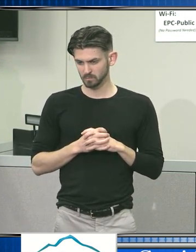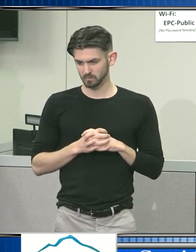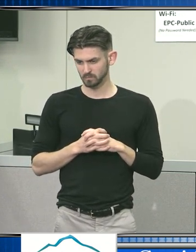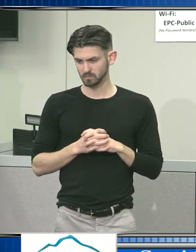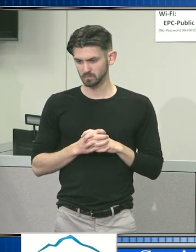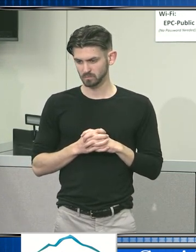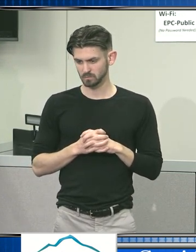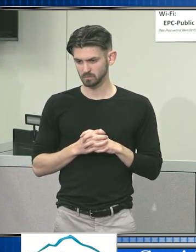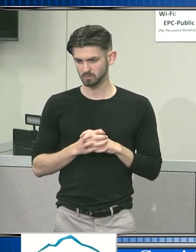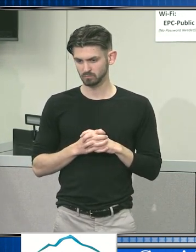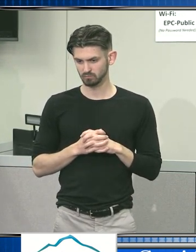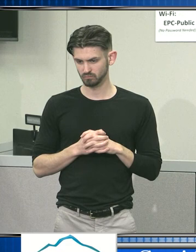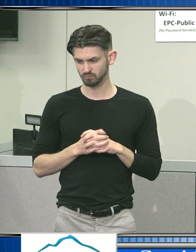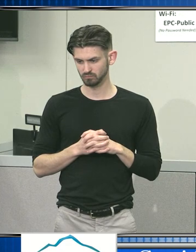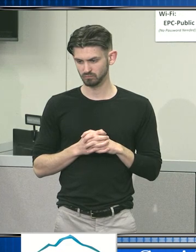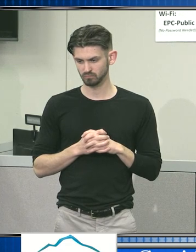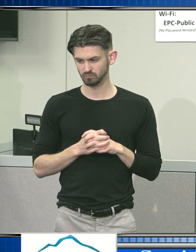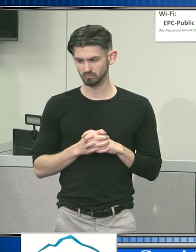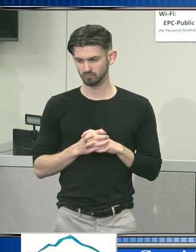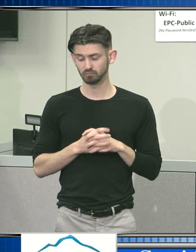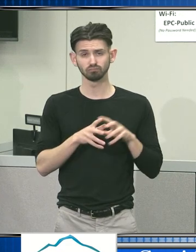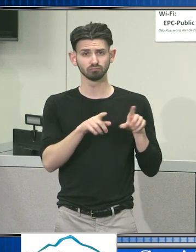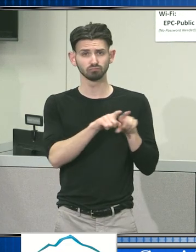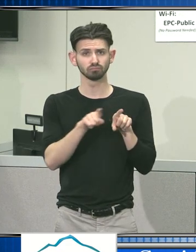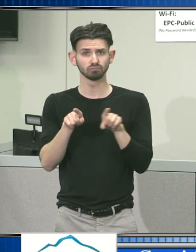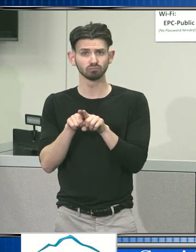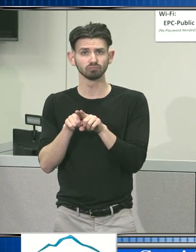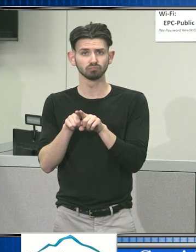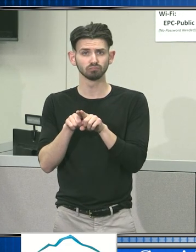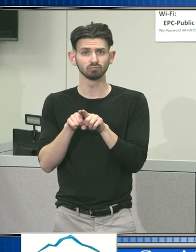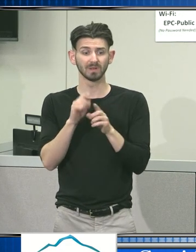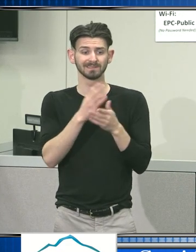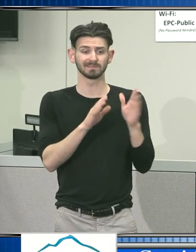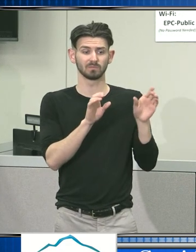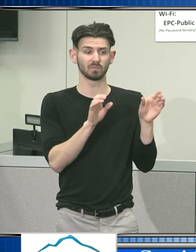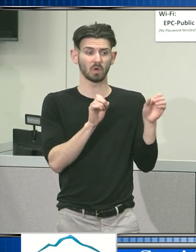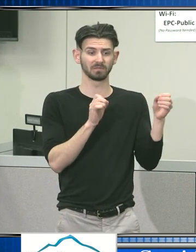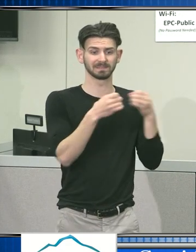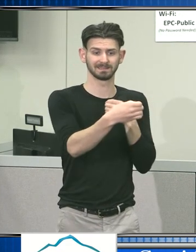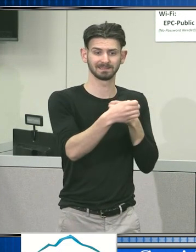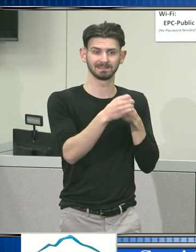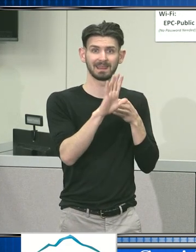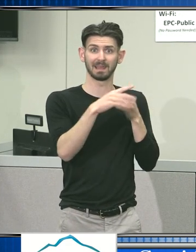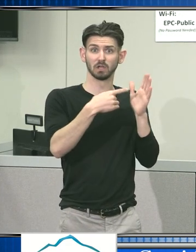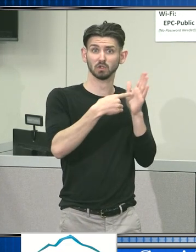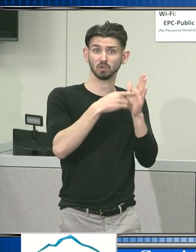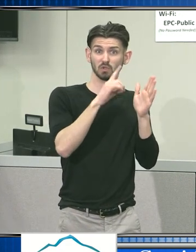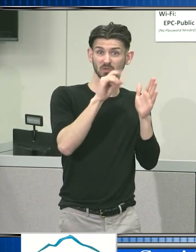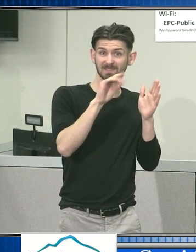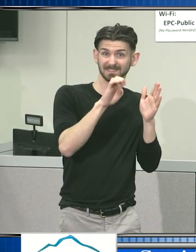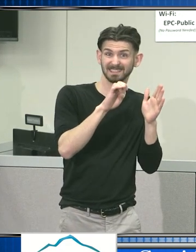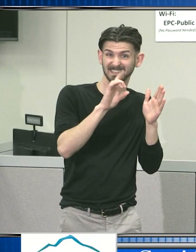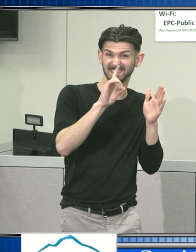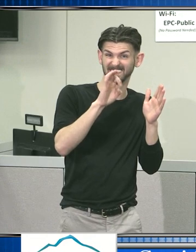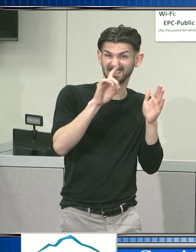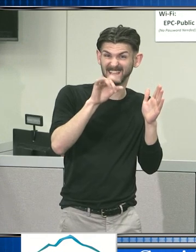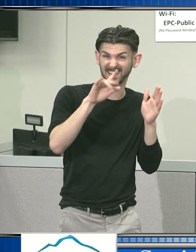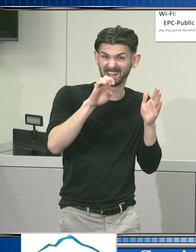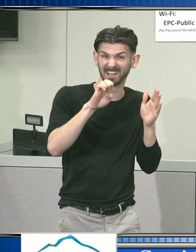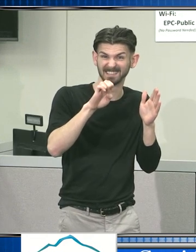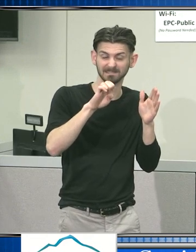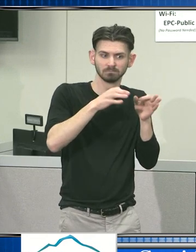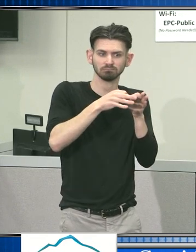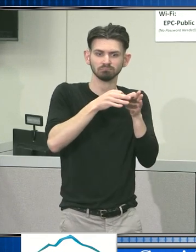In addition, some of our offices have extended deadlines. So if you're a person that has a deadline that needs to be met, you